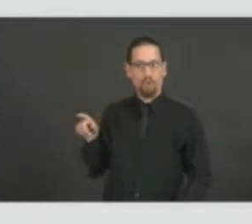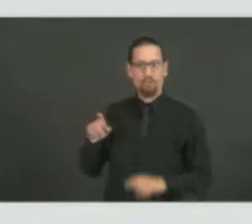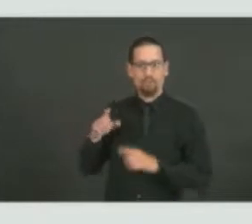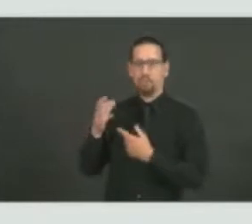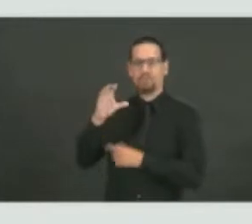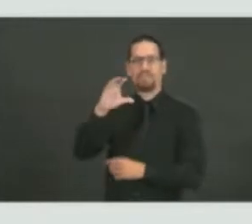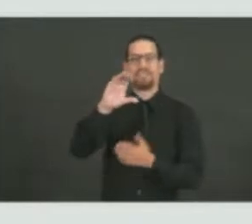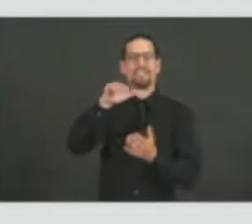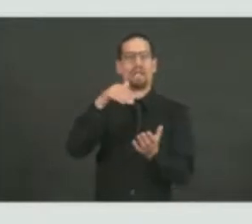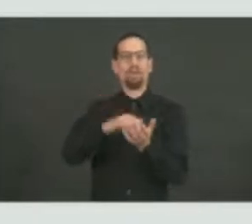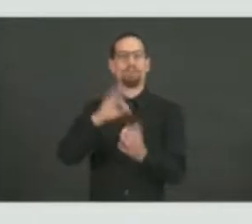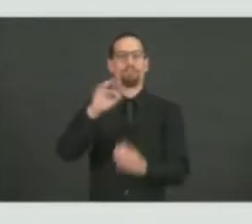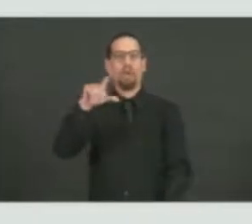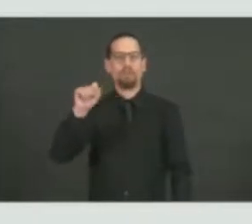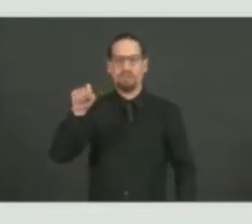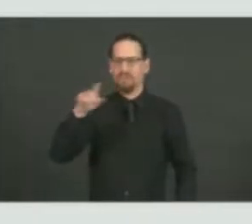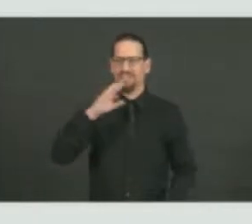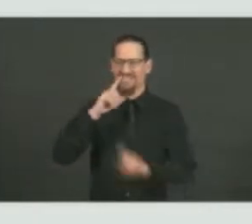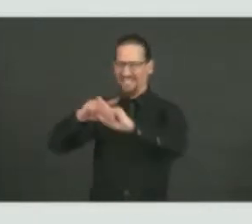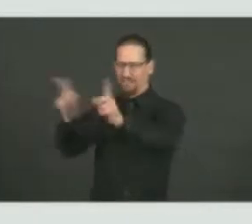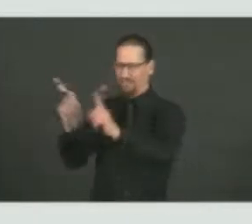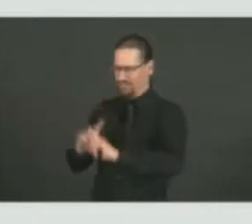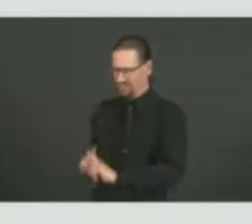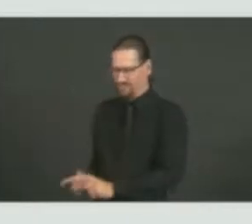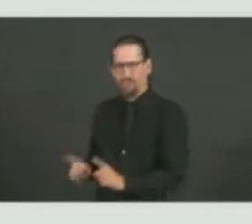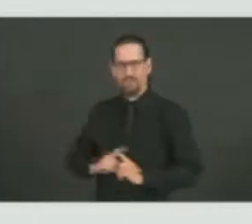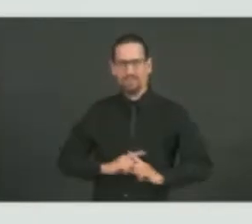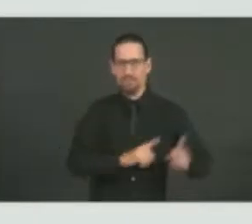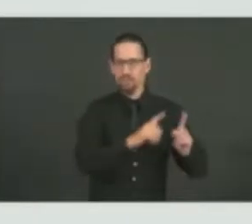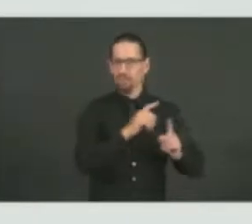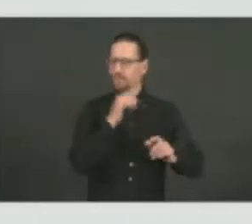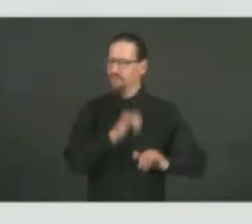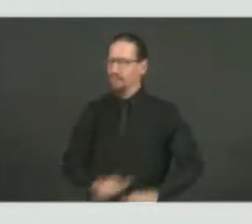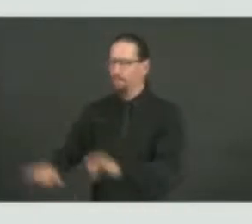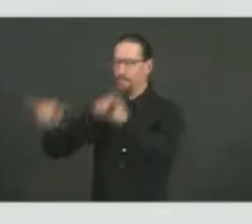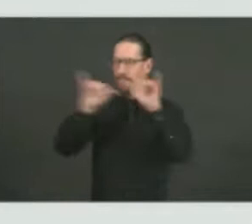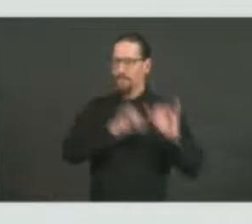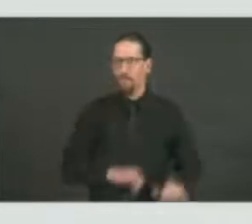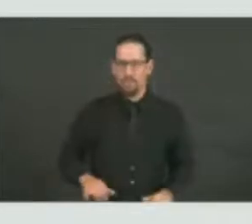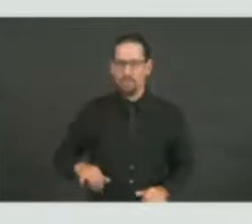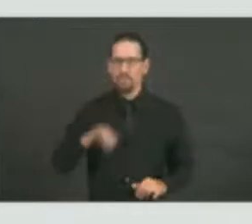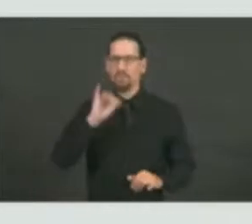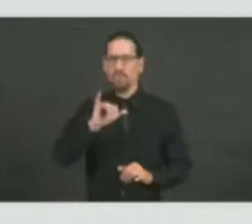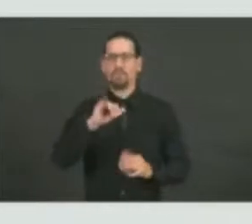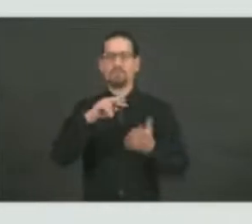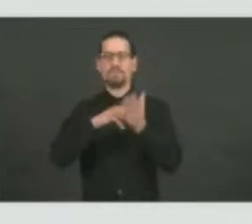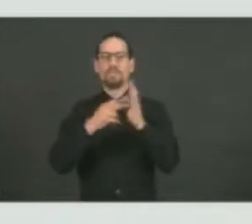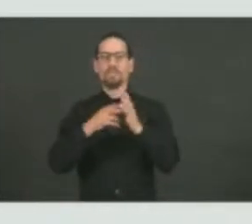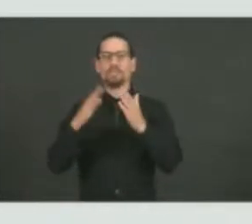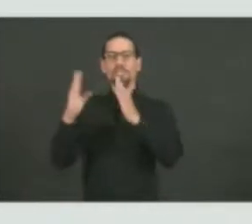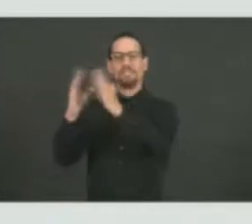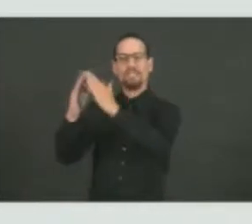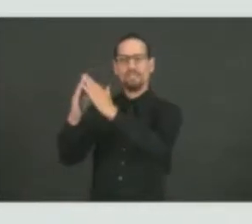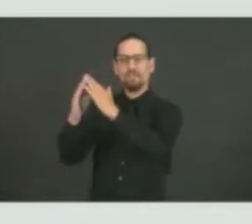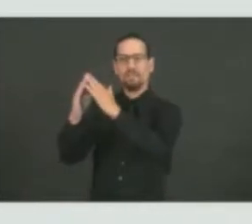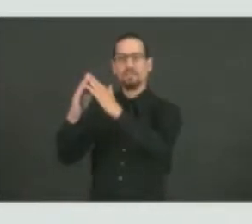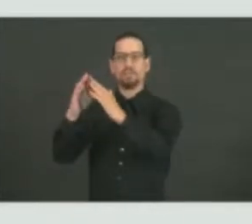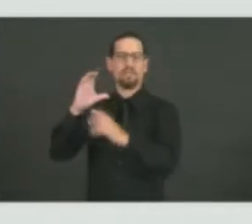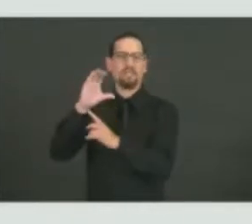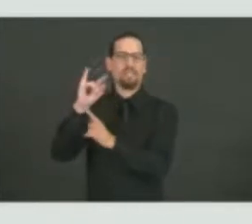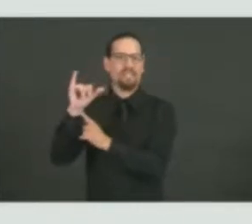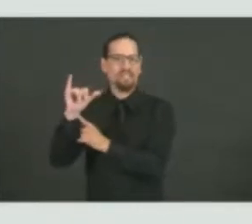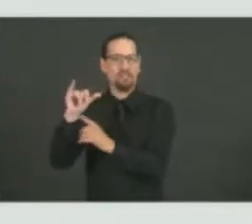communities. If we see an incidence rate above a particular level in a particular city or town, we're not going to move